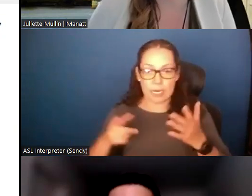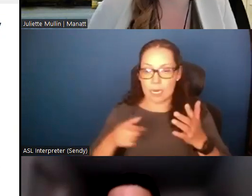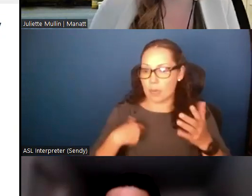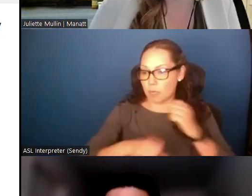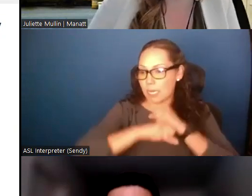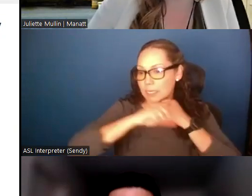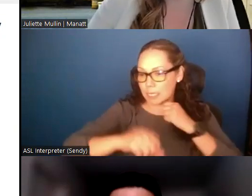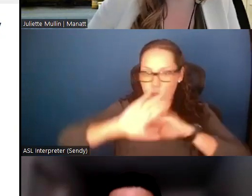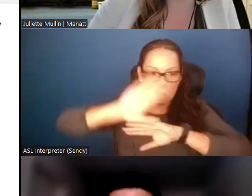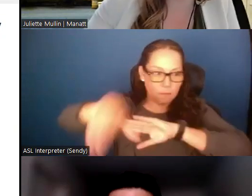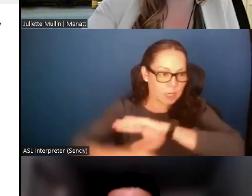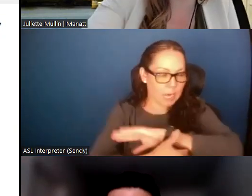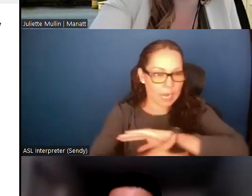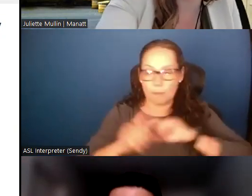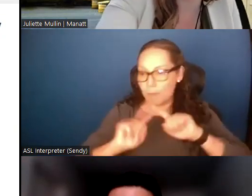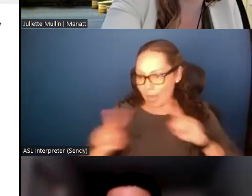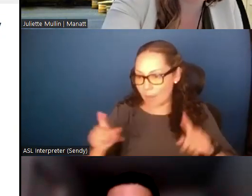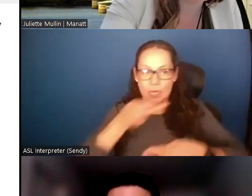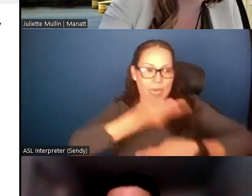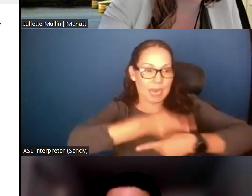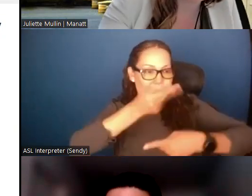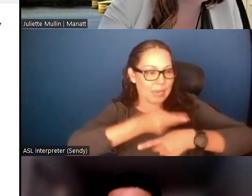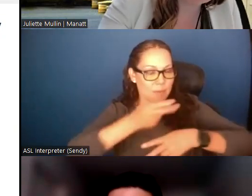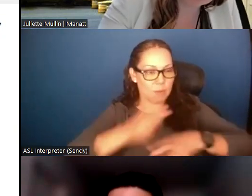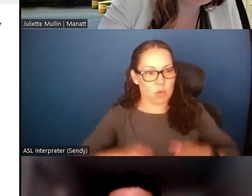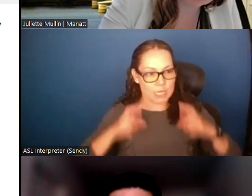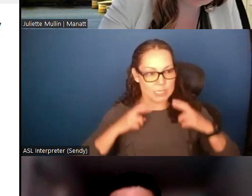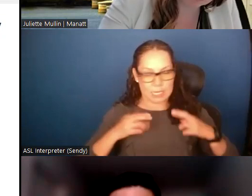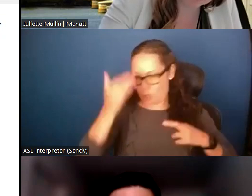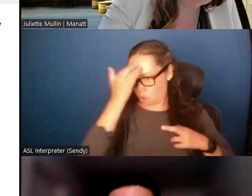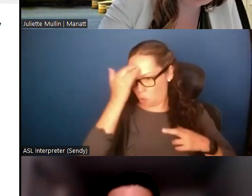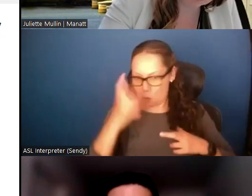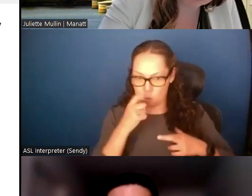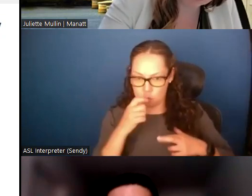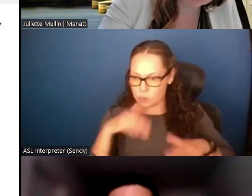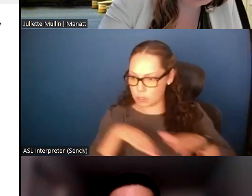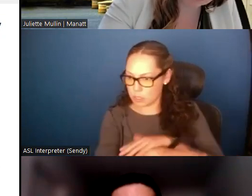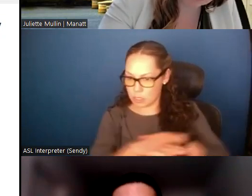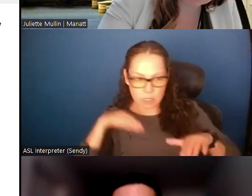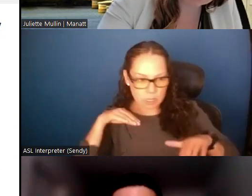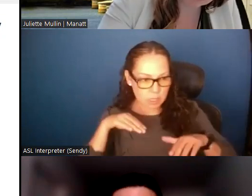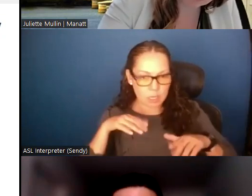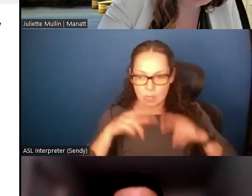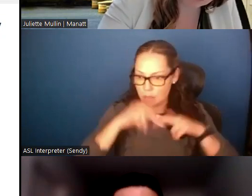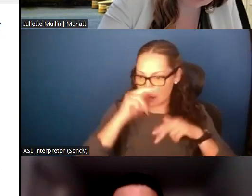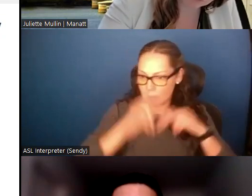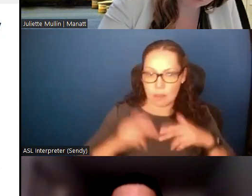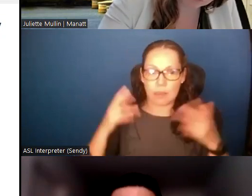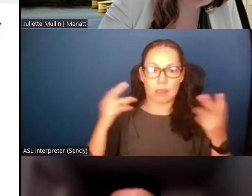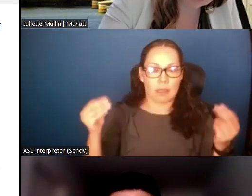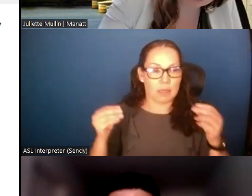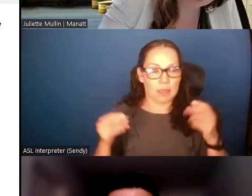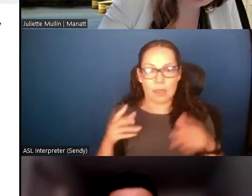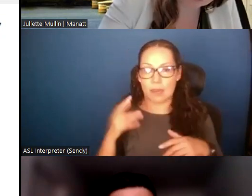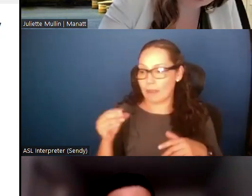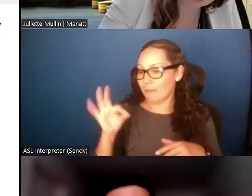just because we have to still keep the residents safe and be aware of who's in the facility. So, facilities need to have something they